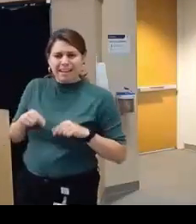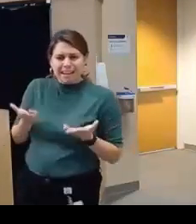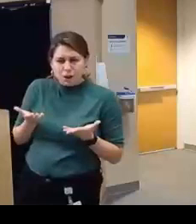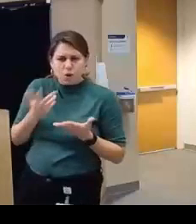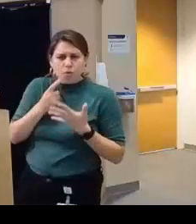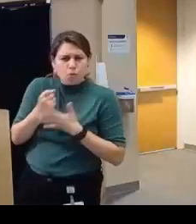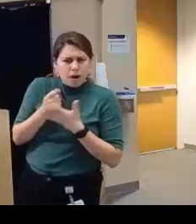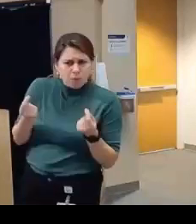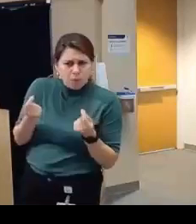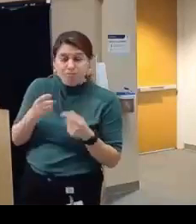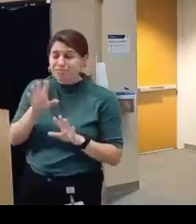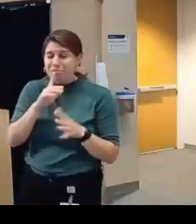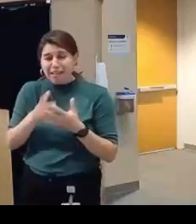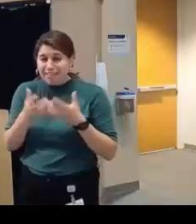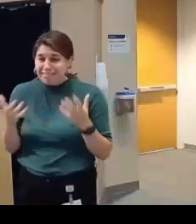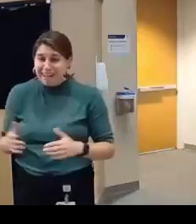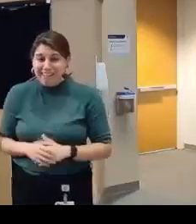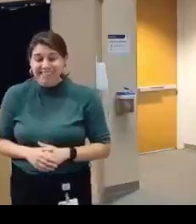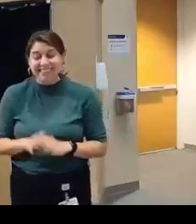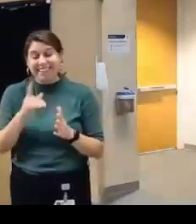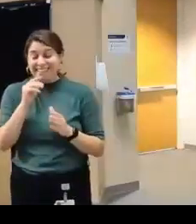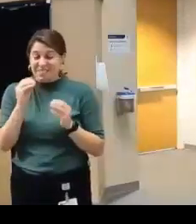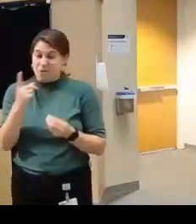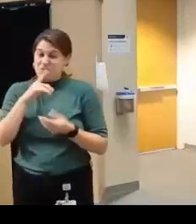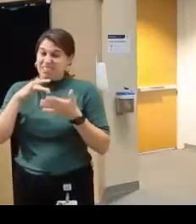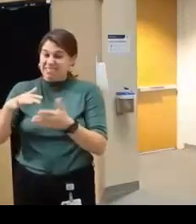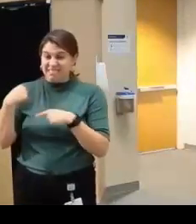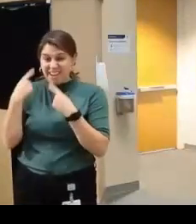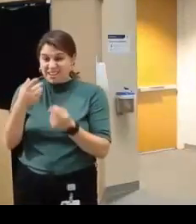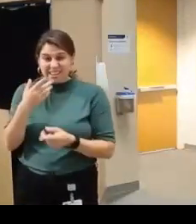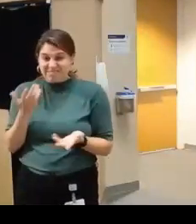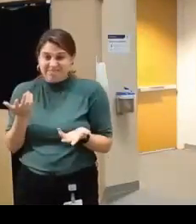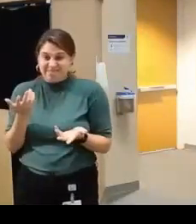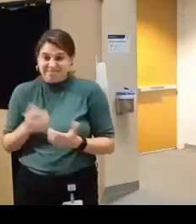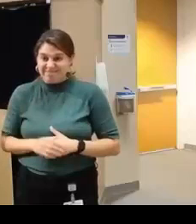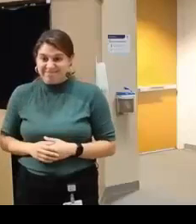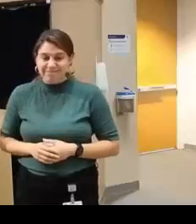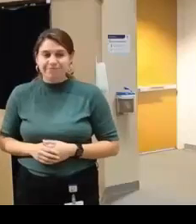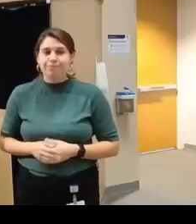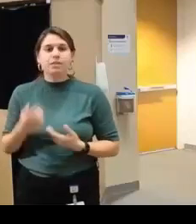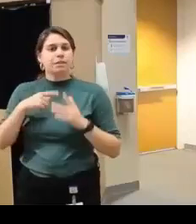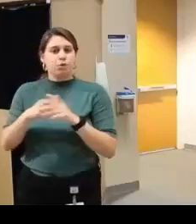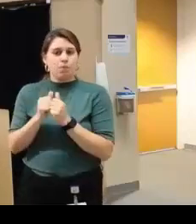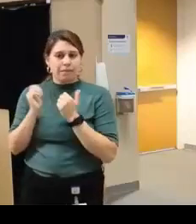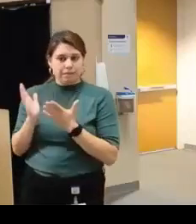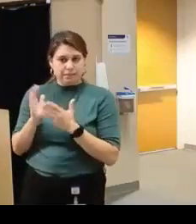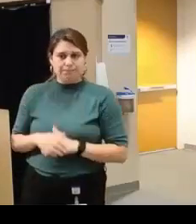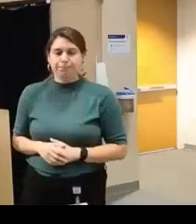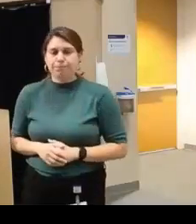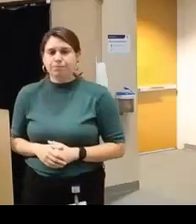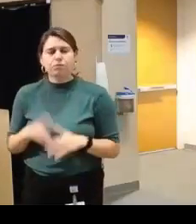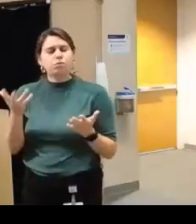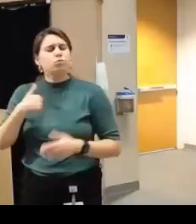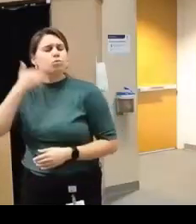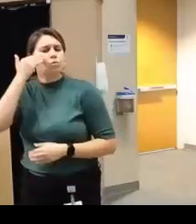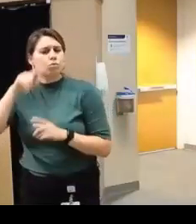lot. Basically, no one's really been studying it very well. And this is where we kind of started. What do we really know so far